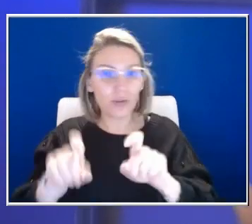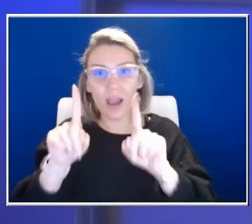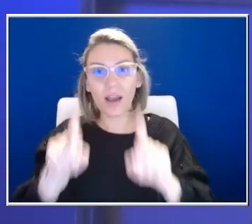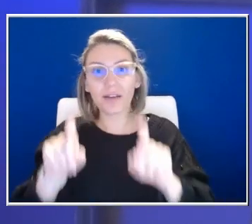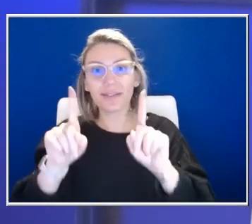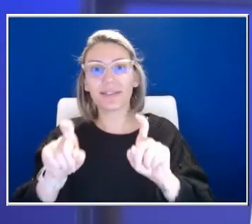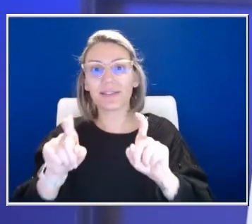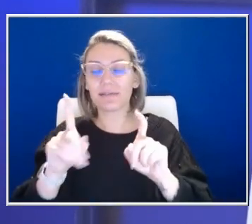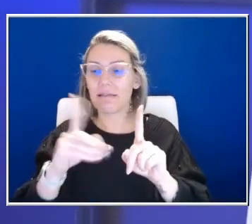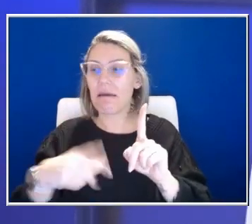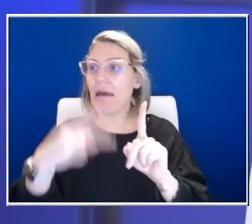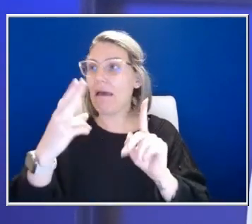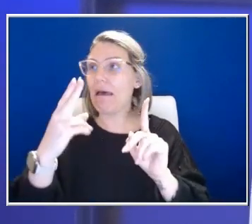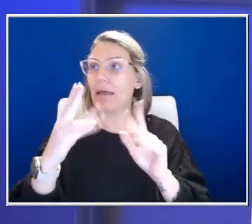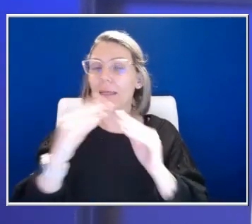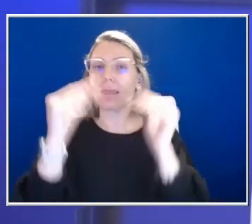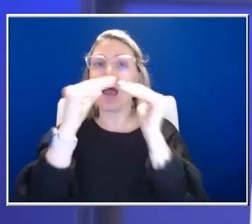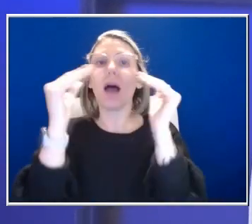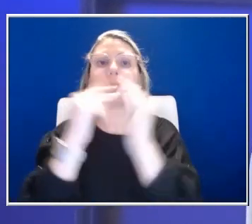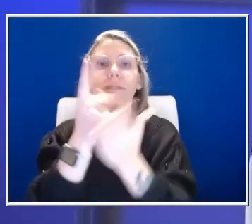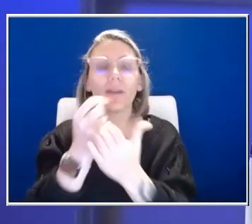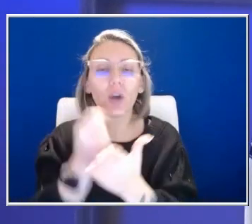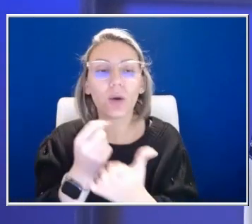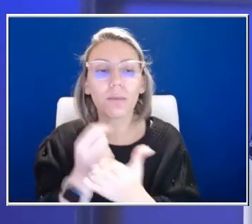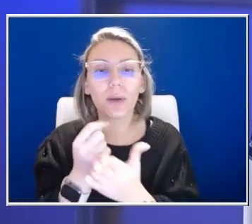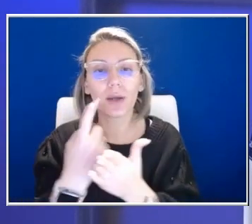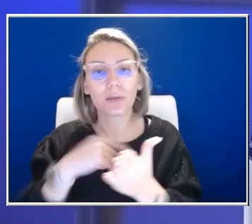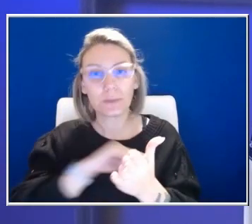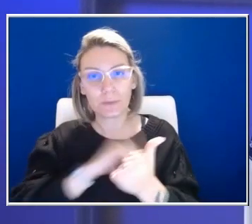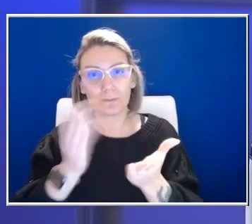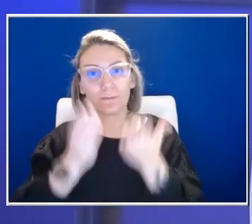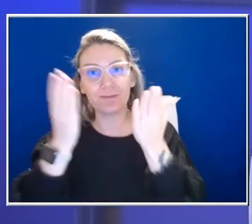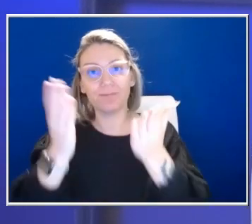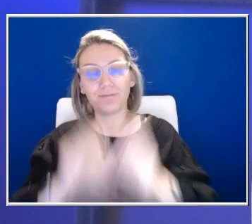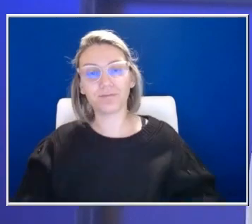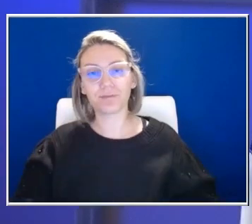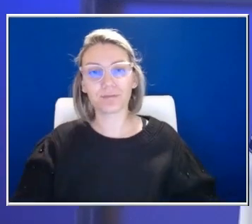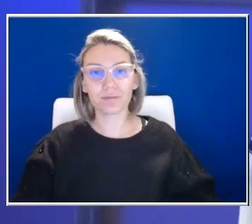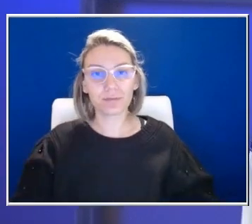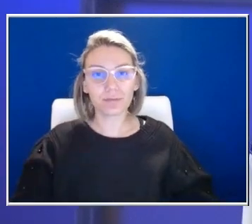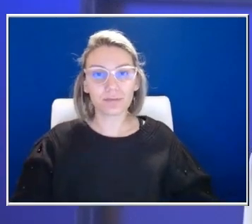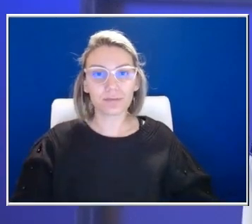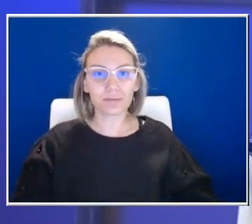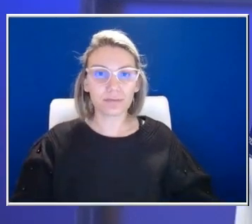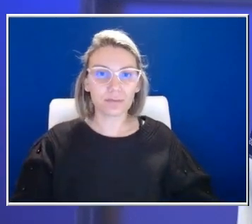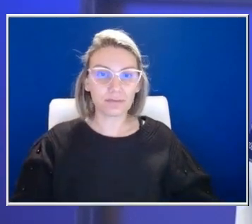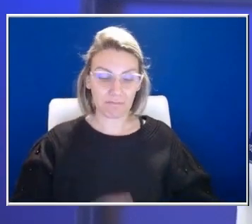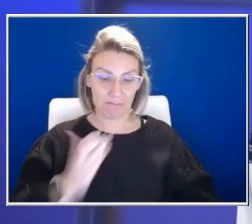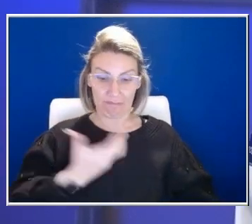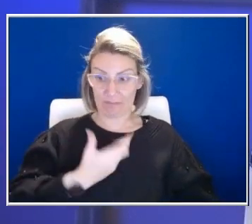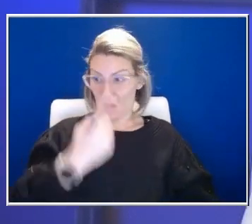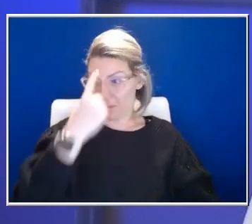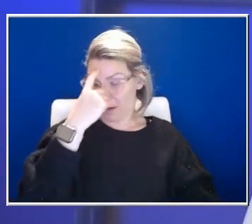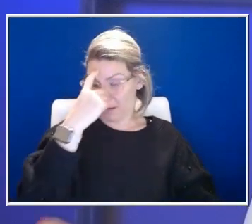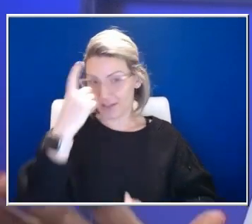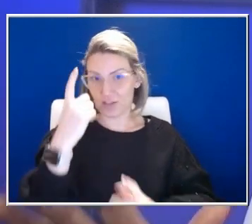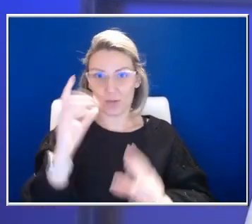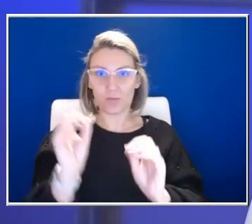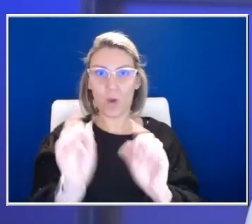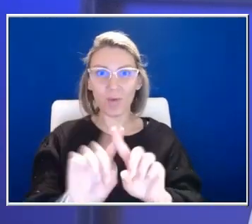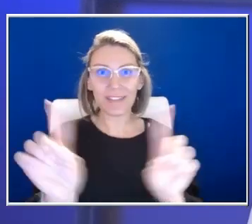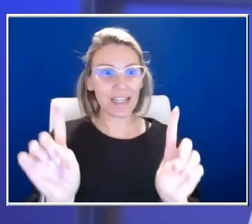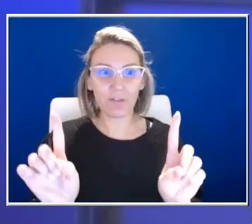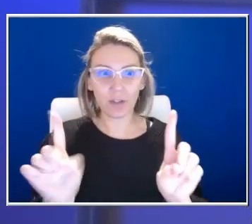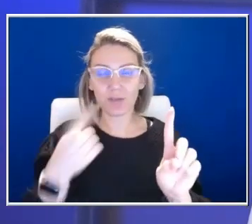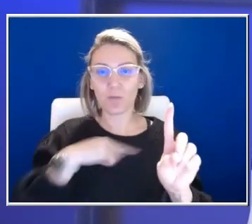of therapy that we offer. And in our minds, there's no disparity. Like we want to